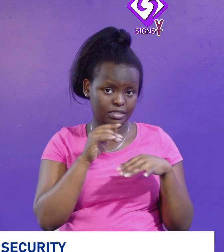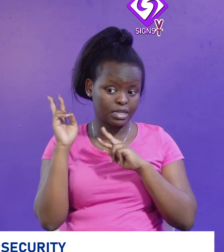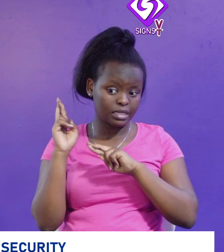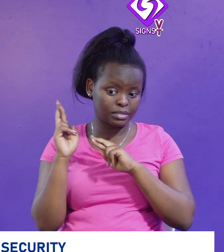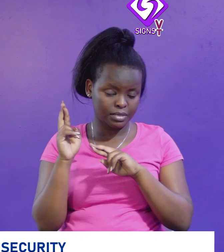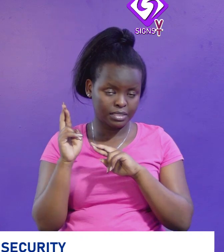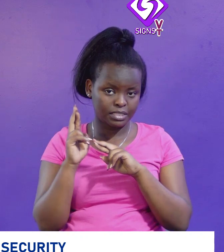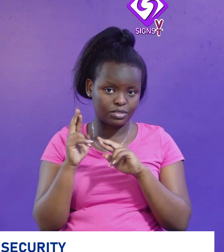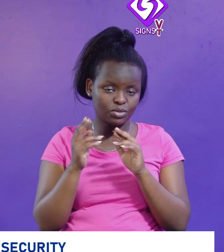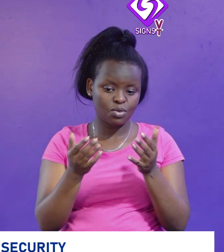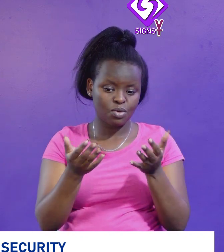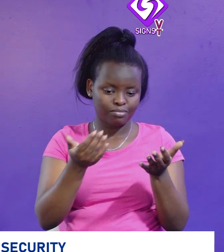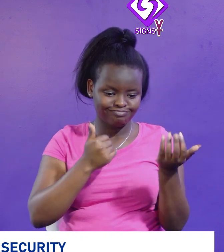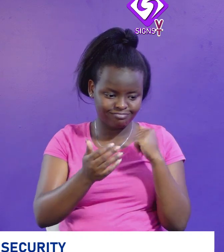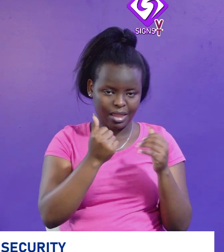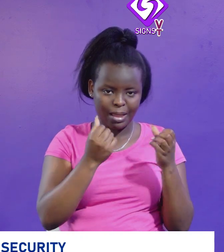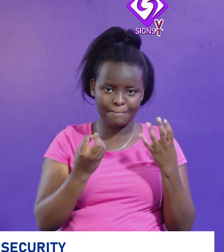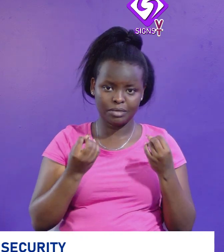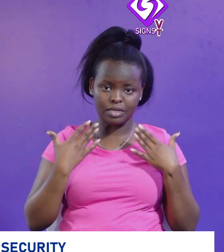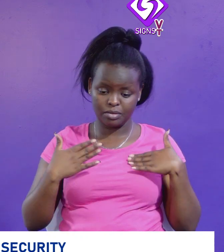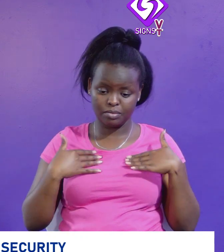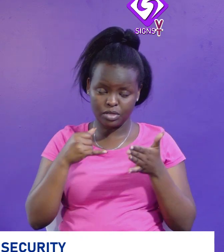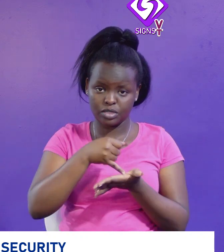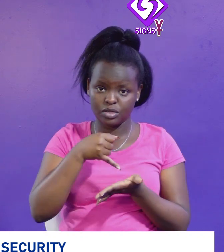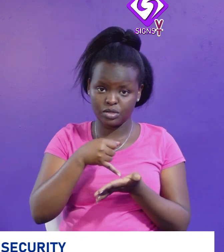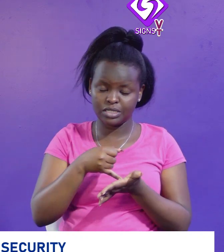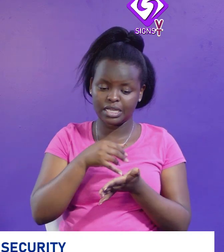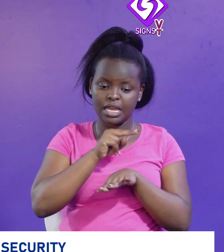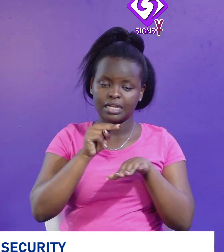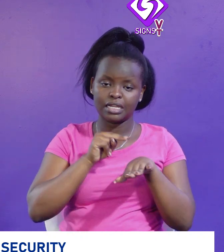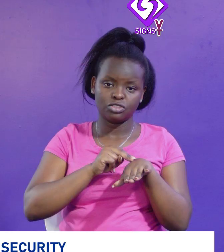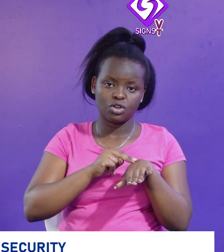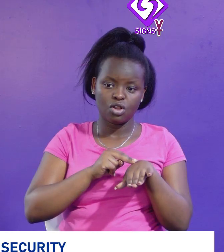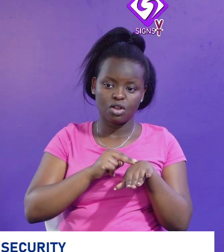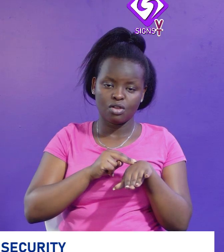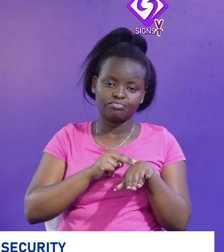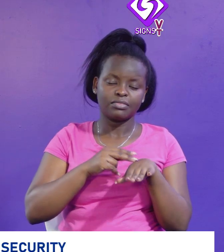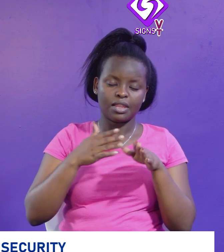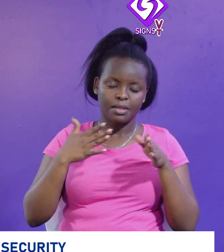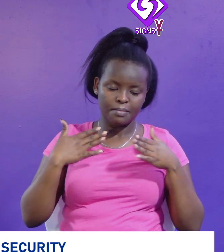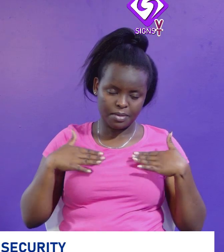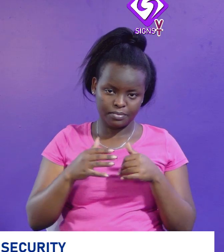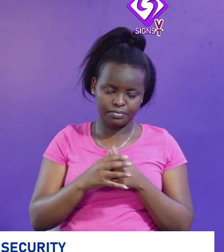draw a large crowd, including national dignitaries. The security